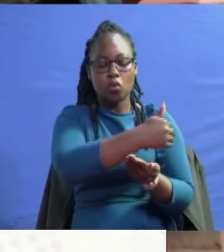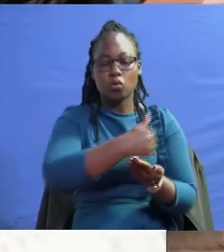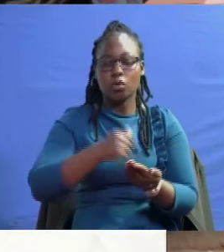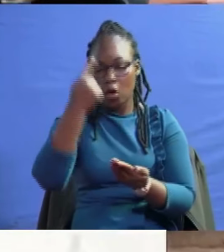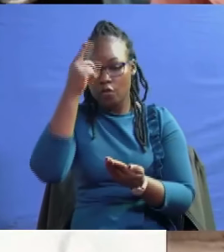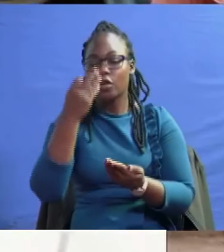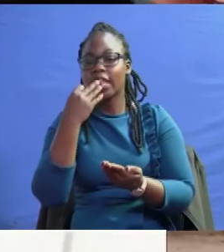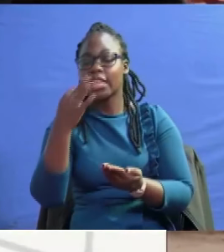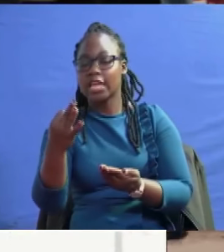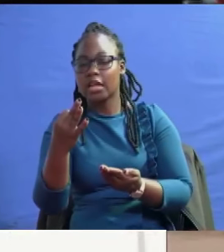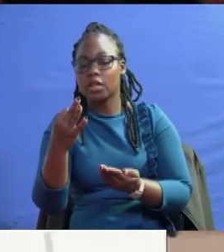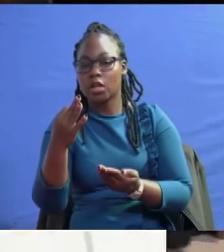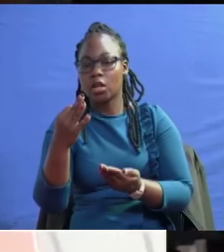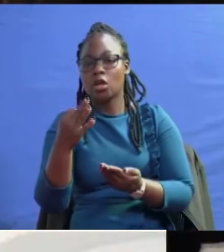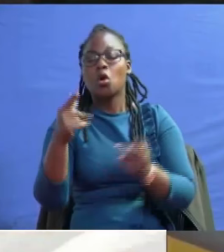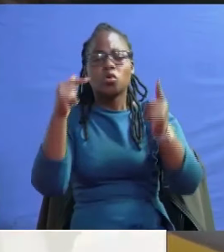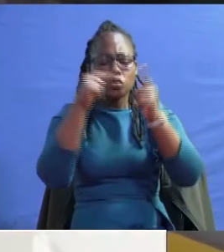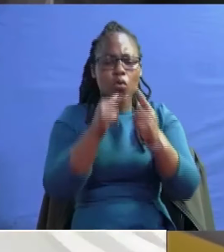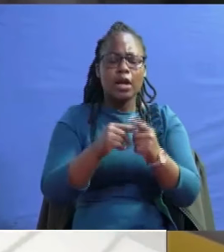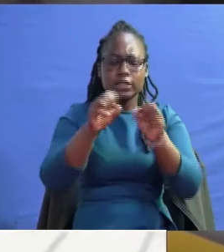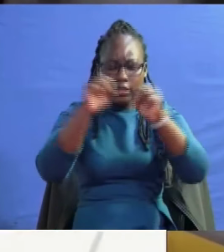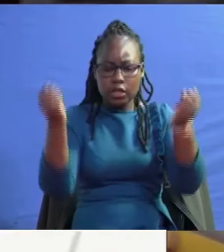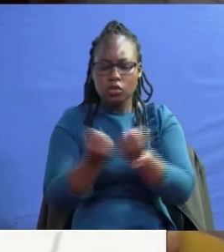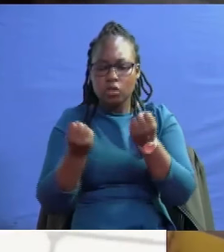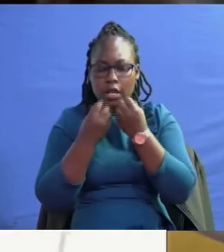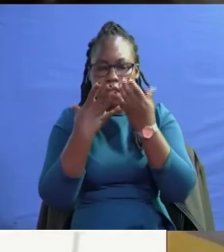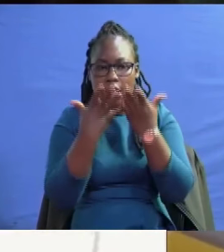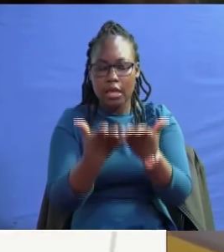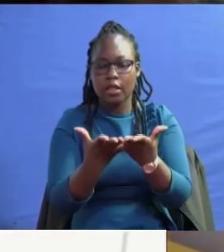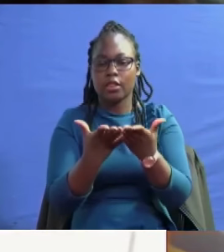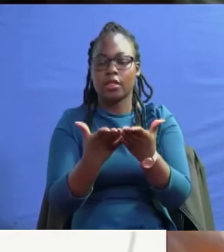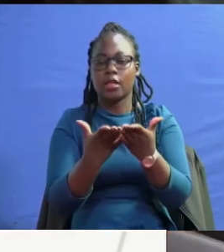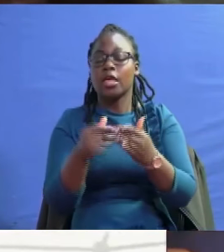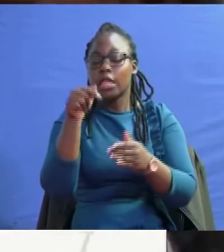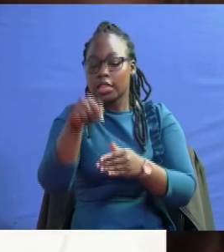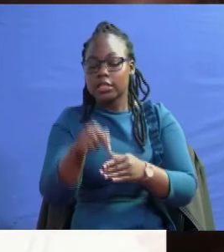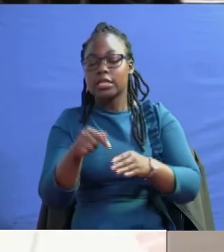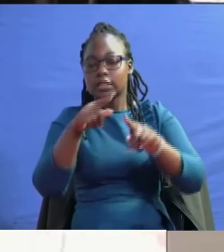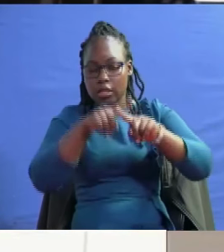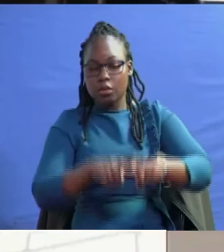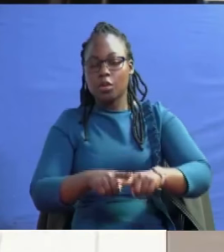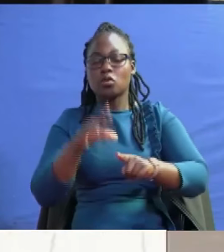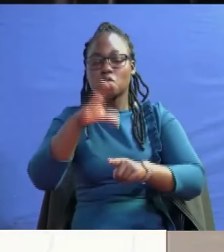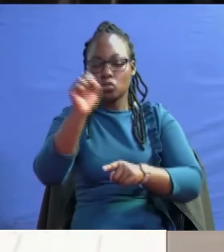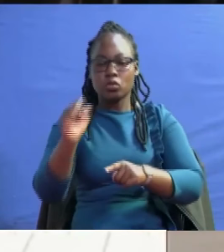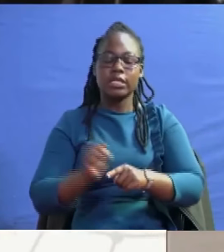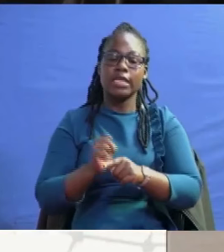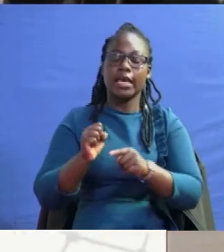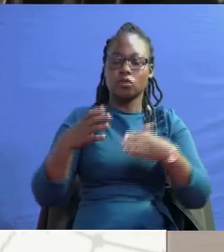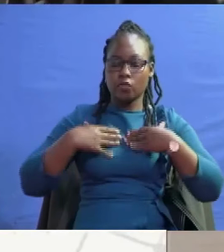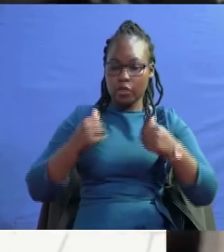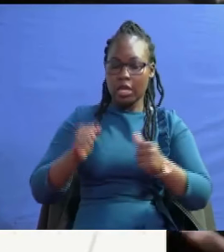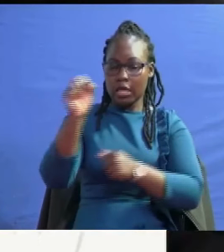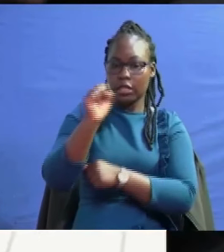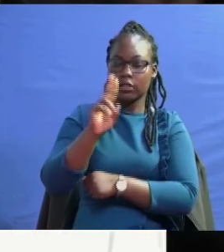compulsory 300 shillings towards the Social Health Insurance Fund, SHIF. This is according to Health CS Susan Nakhumicha,